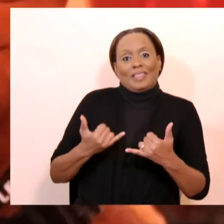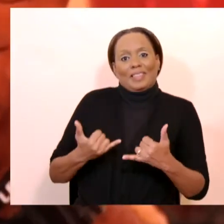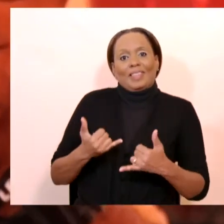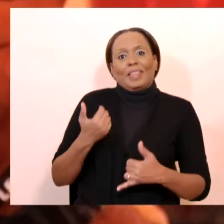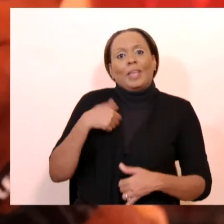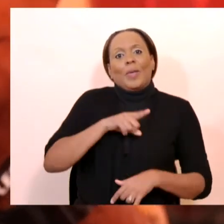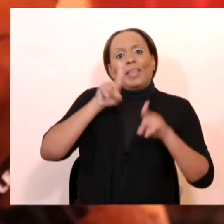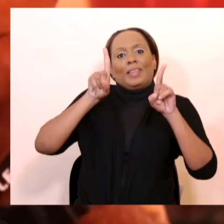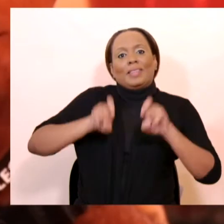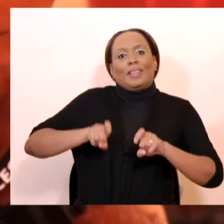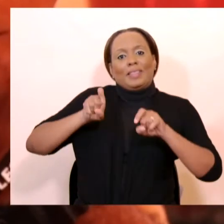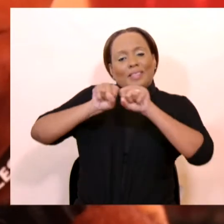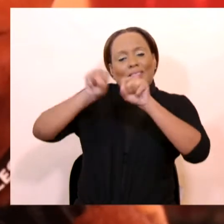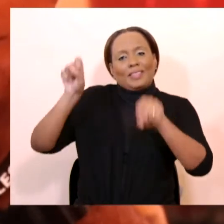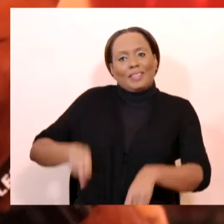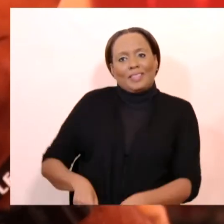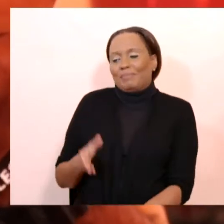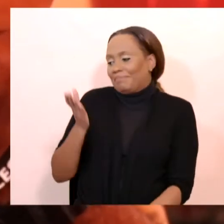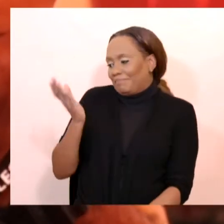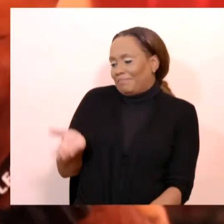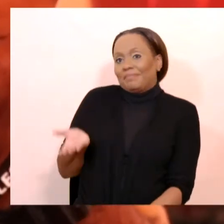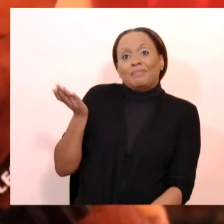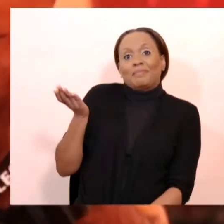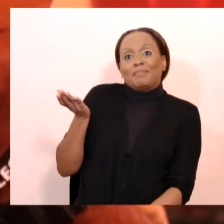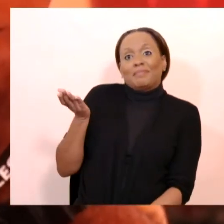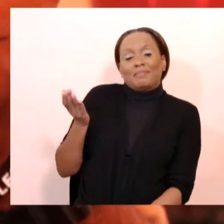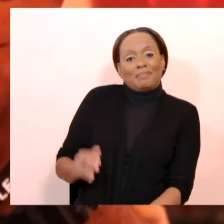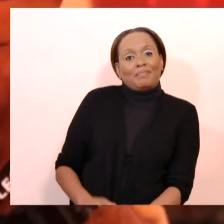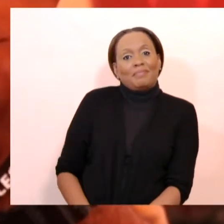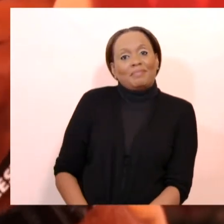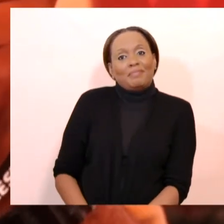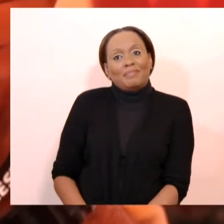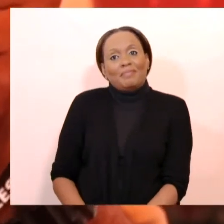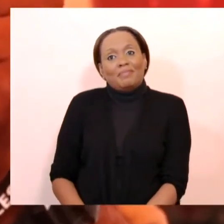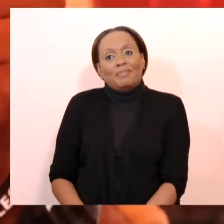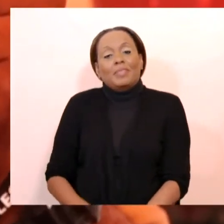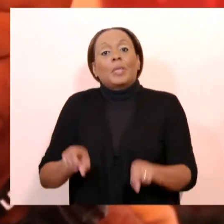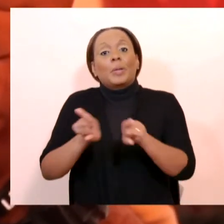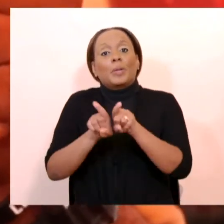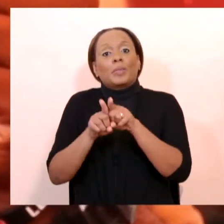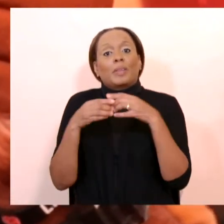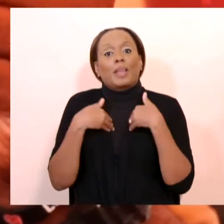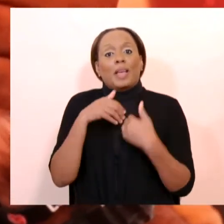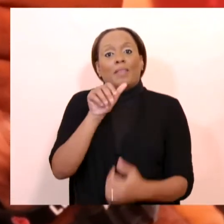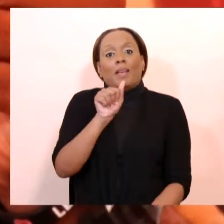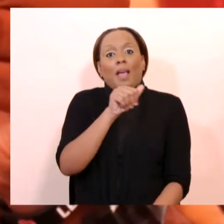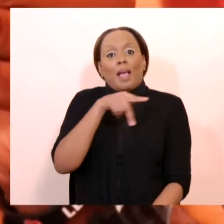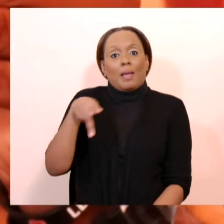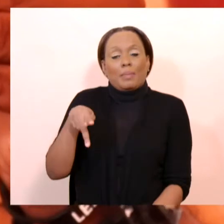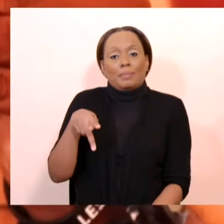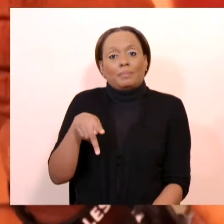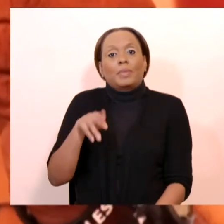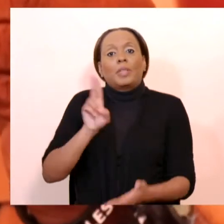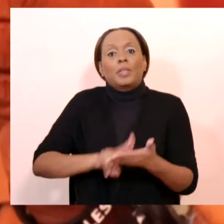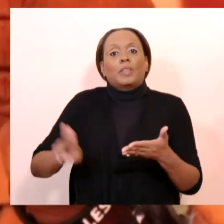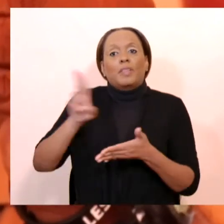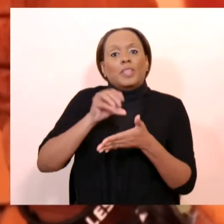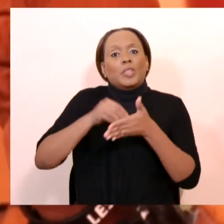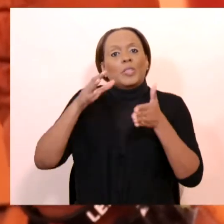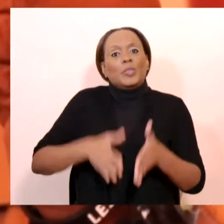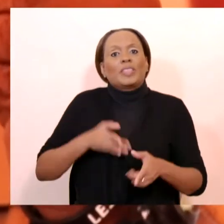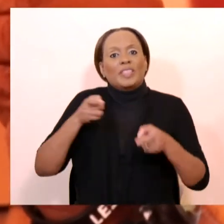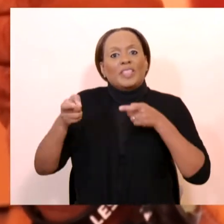system. And also, there's a SHAPE app managed by students of the University of the West Indies.